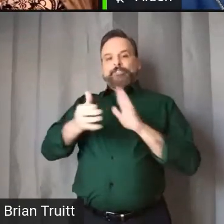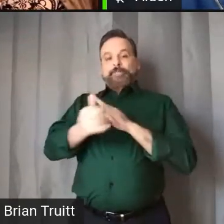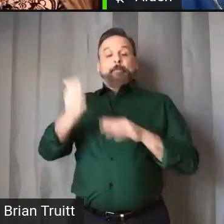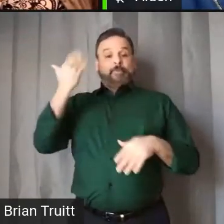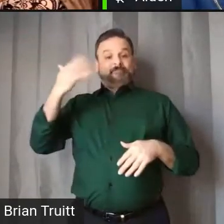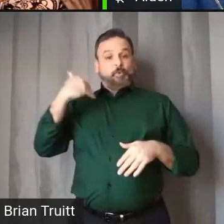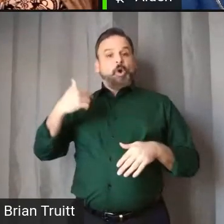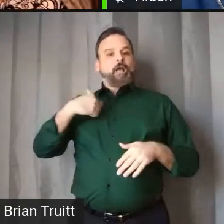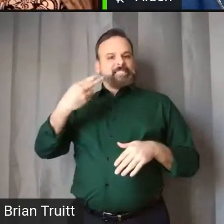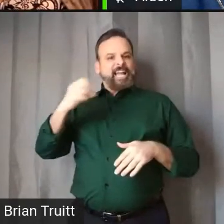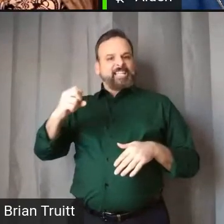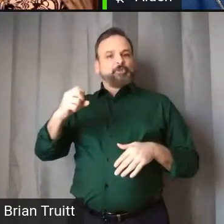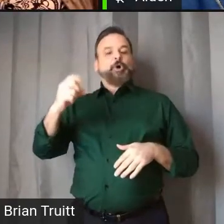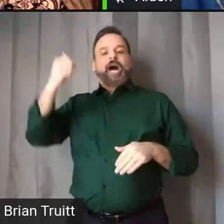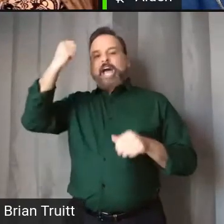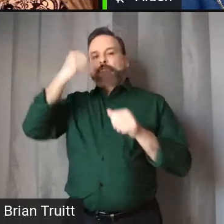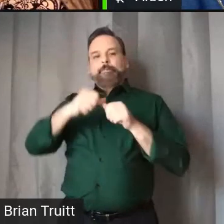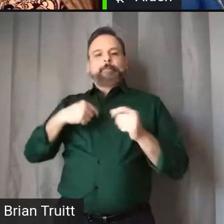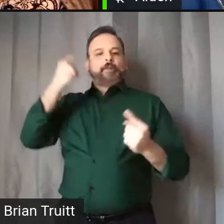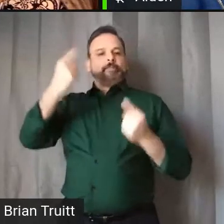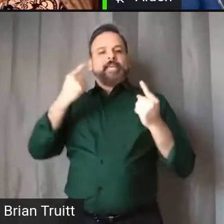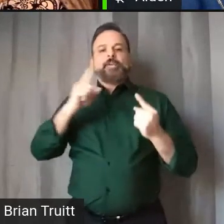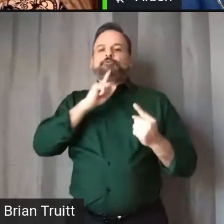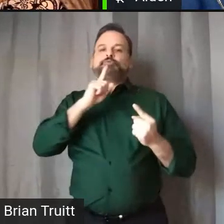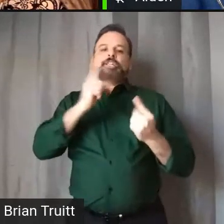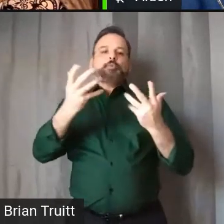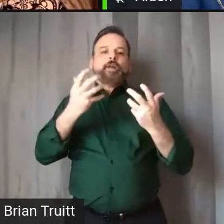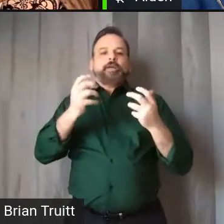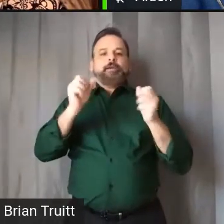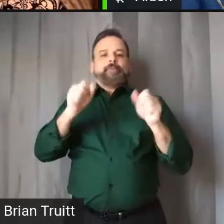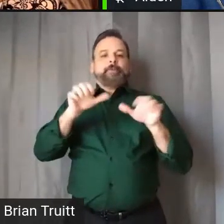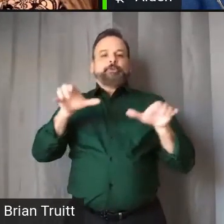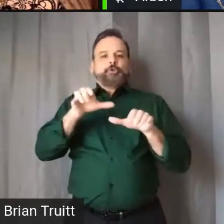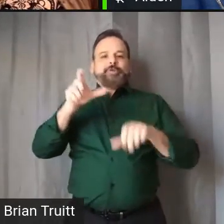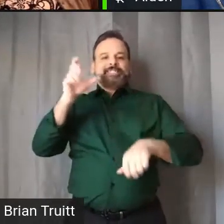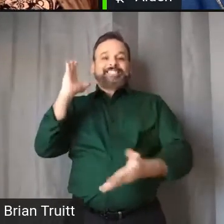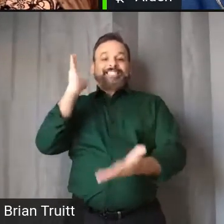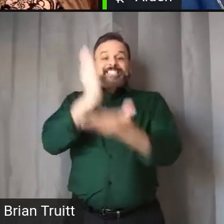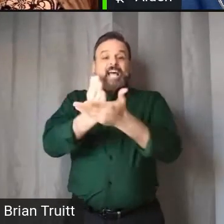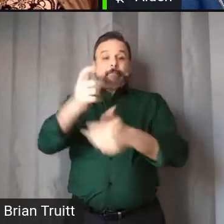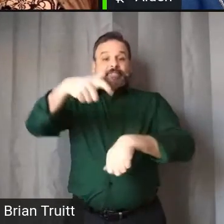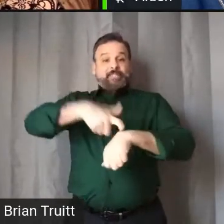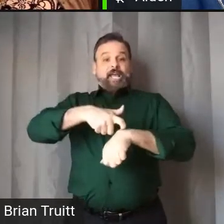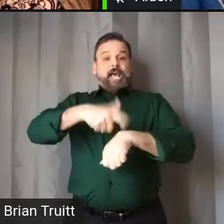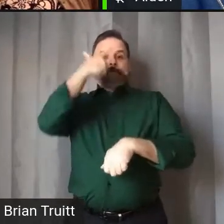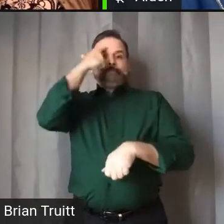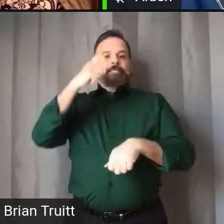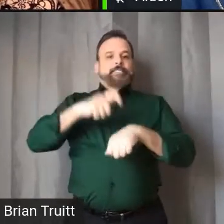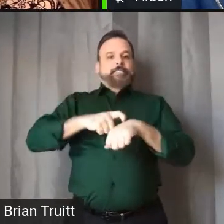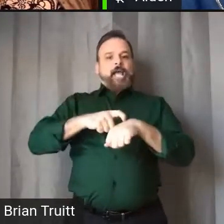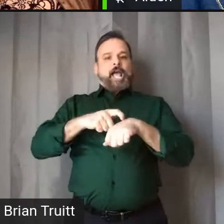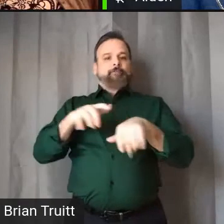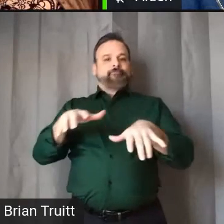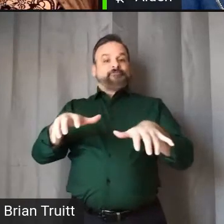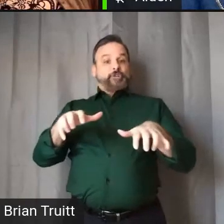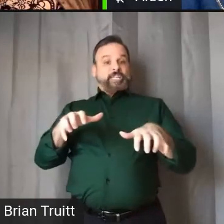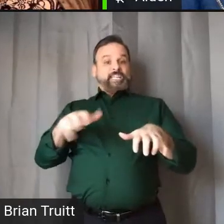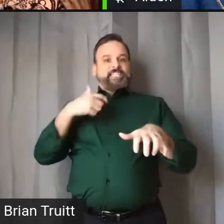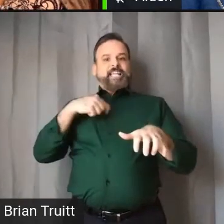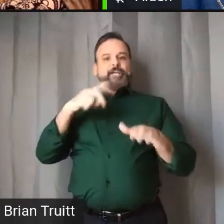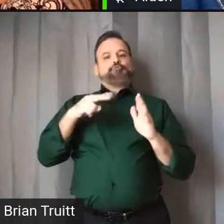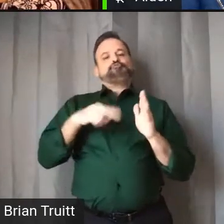when I was in high school even, I remember thinking like, all I really want to be able to do is stop time, because if I could freeze time, then I would be able to read this